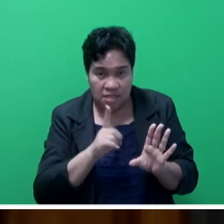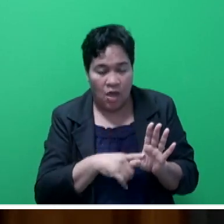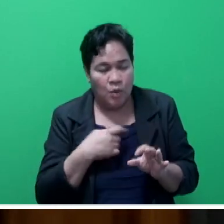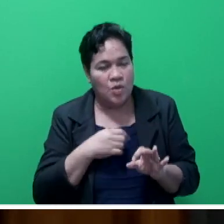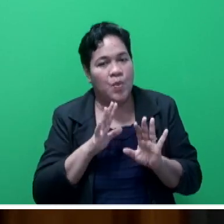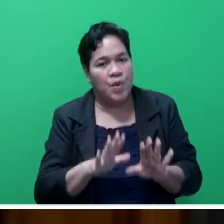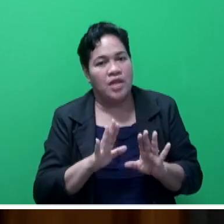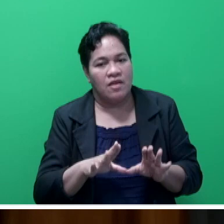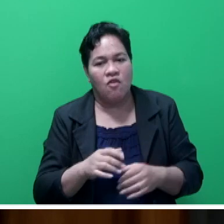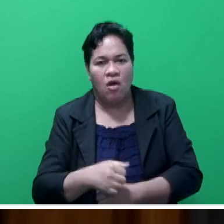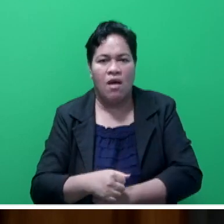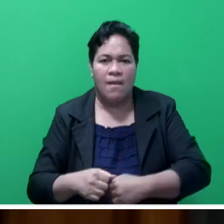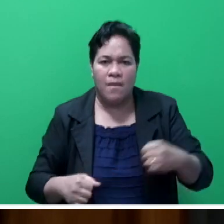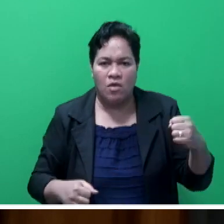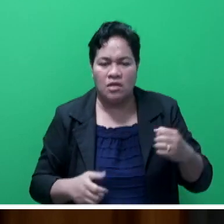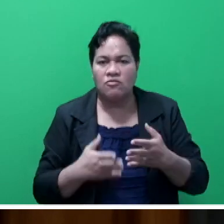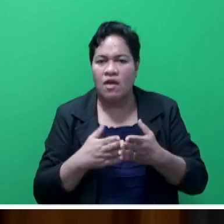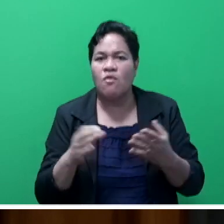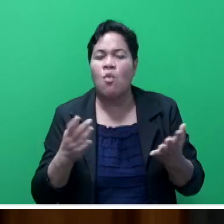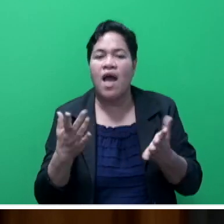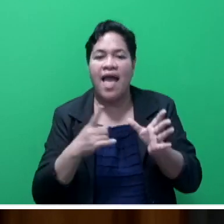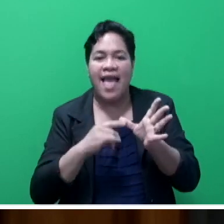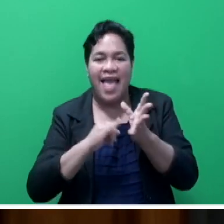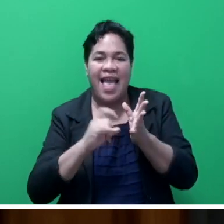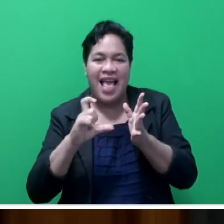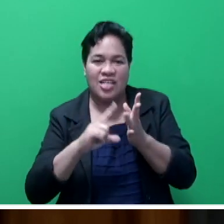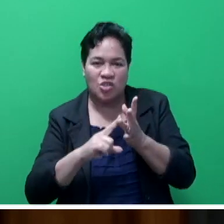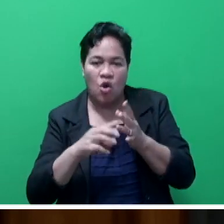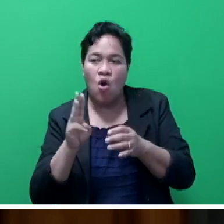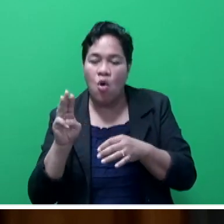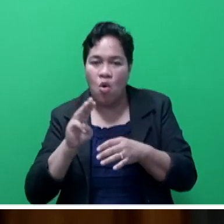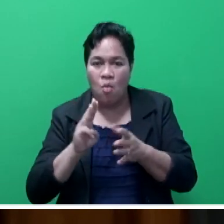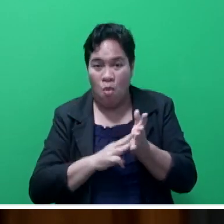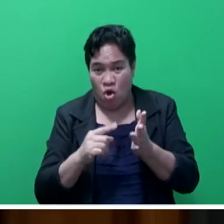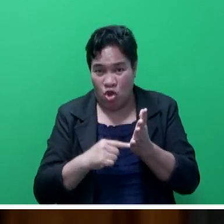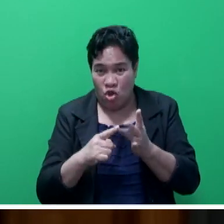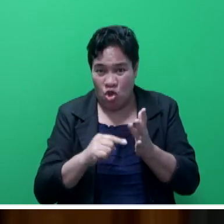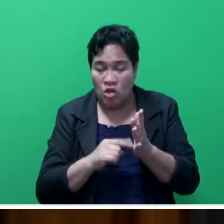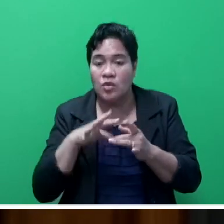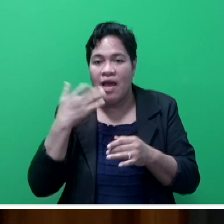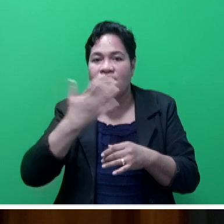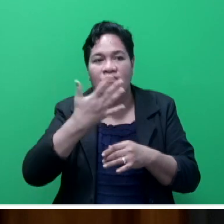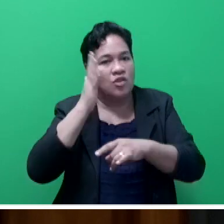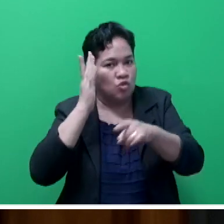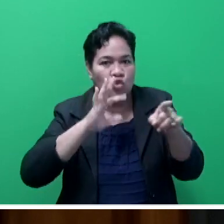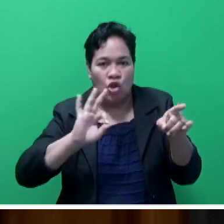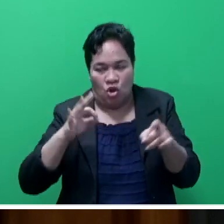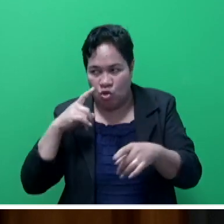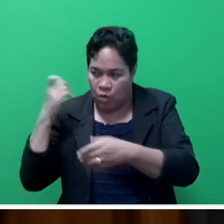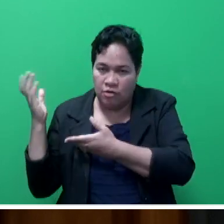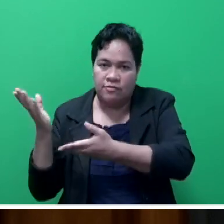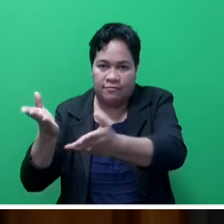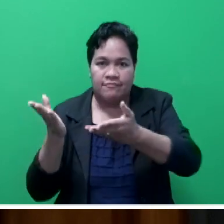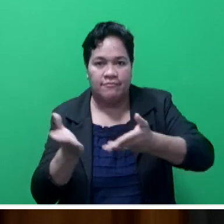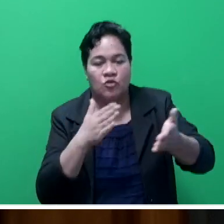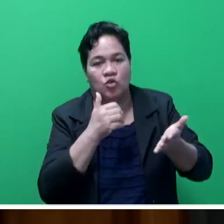the outboard motor and engines from ESCO Motors, which should be delivered to us soon, and we have 15 schools that will be able to receive this